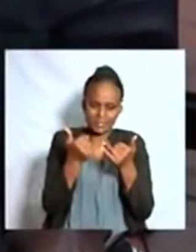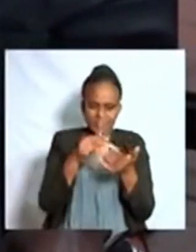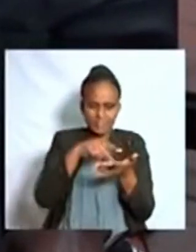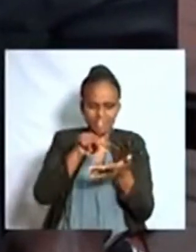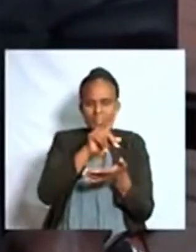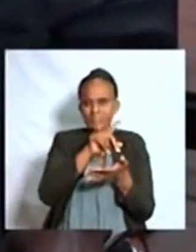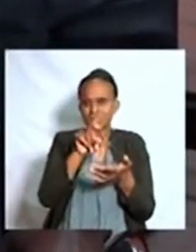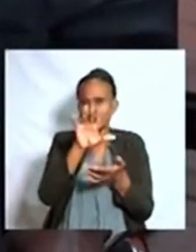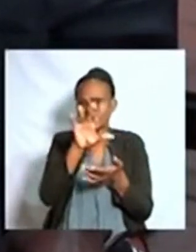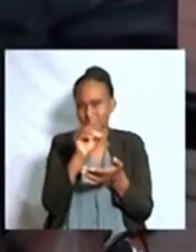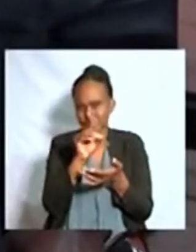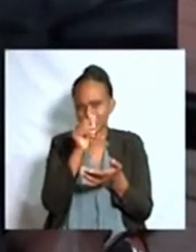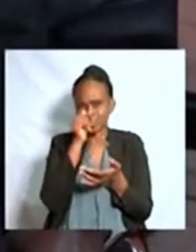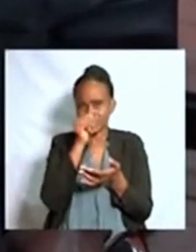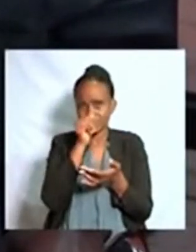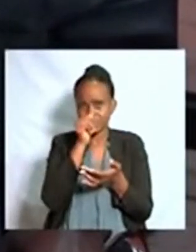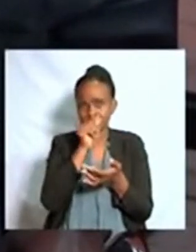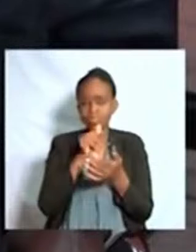150.